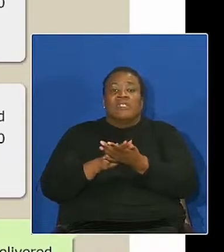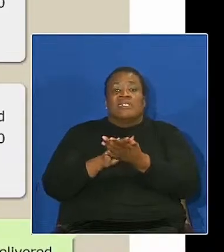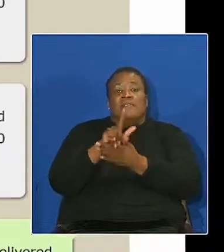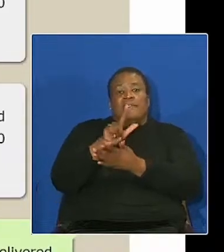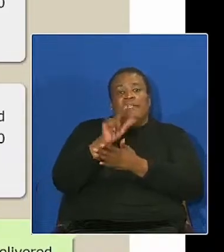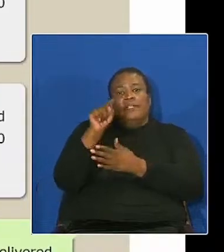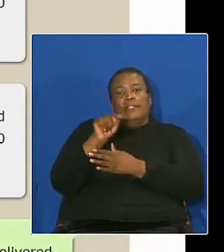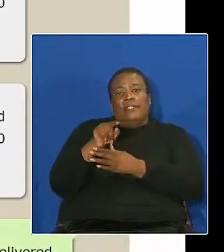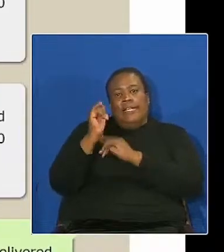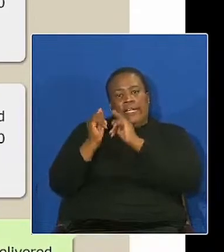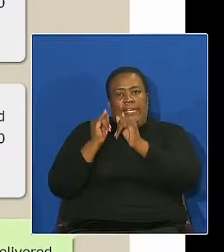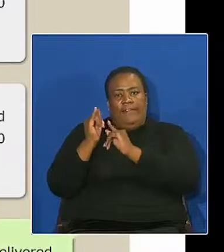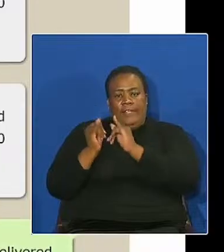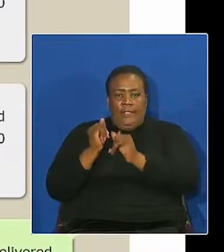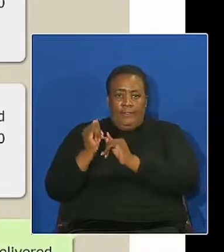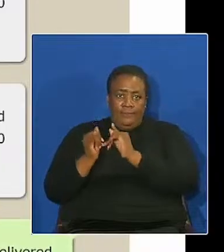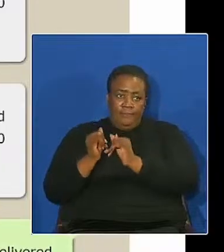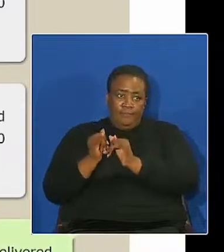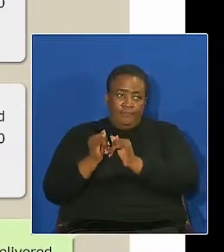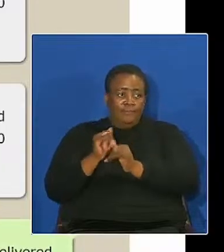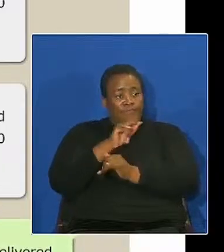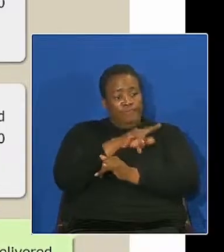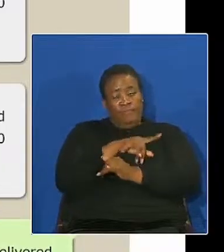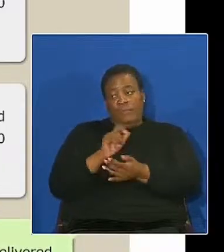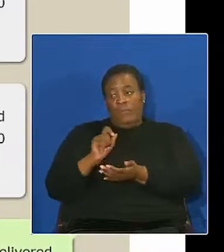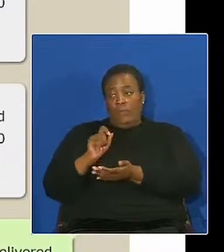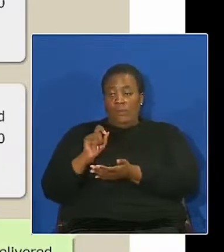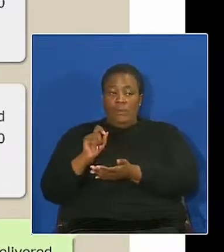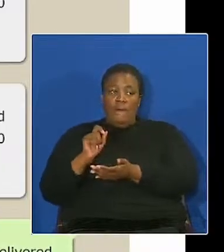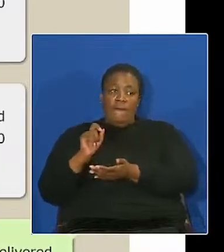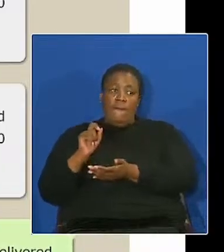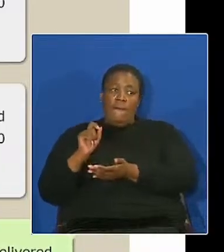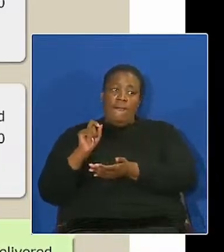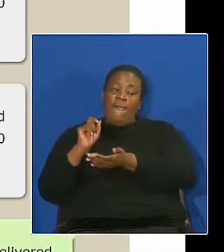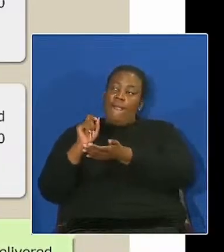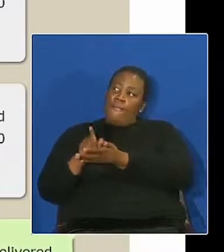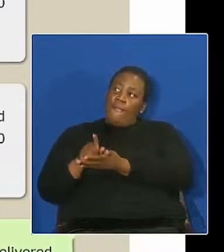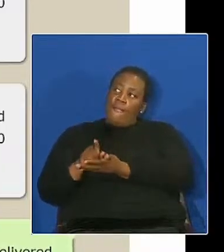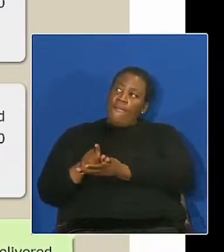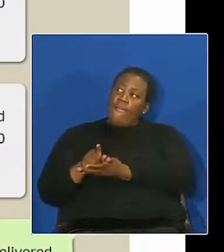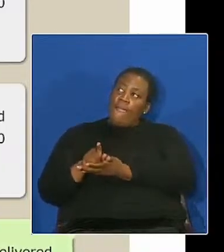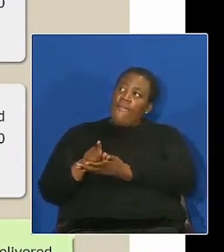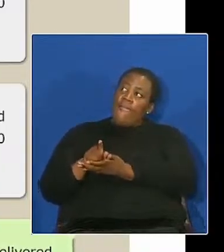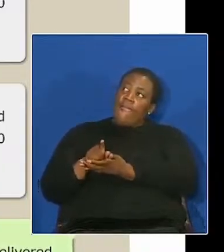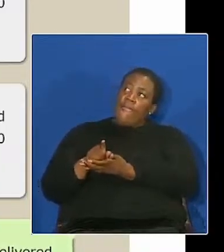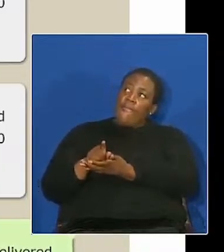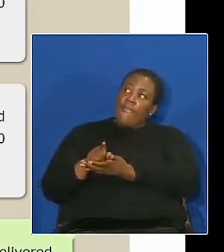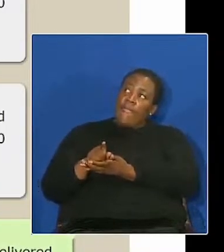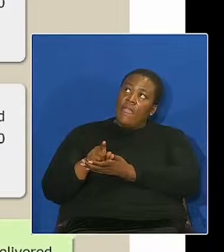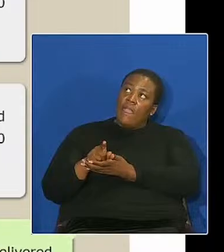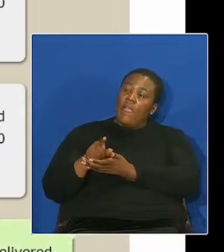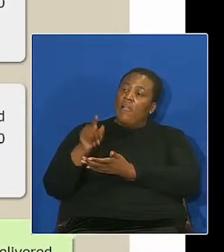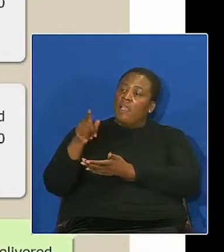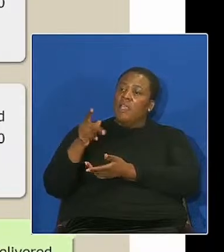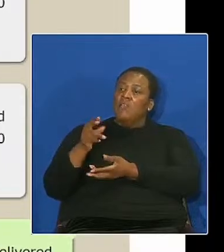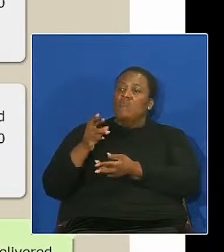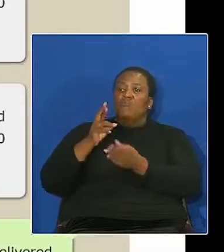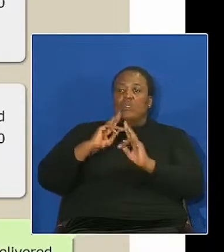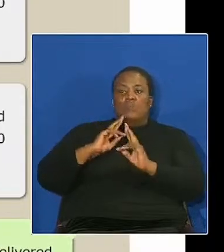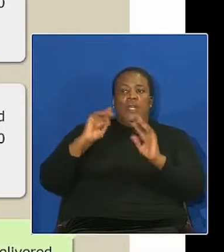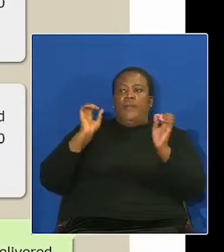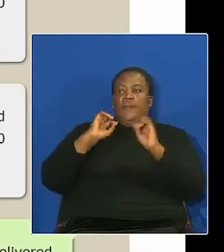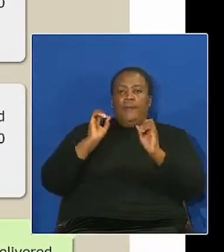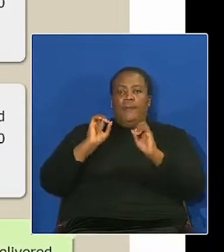17/11. Mr. Mokgotsi has been sending messages without any response